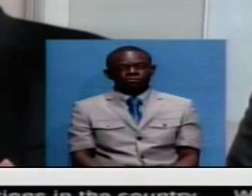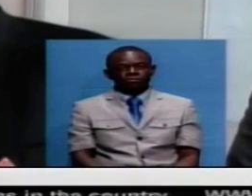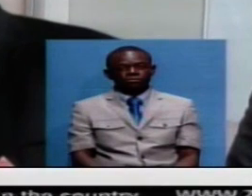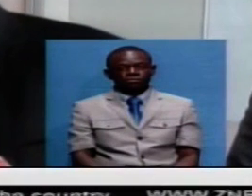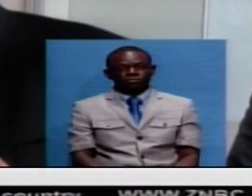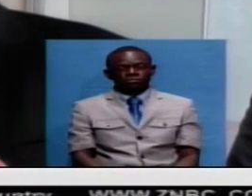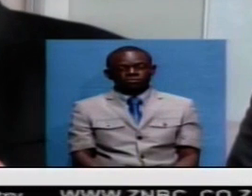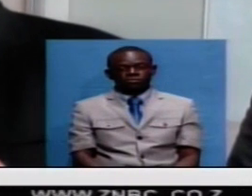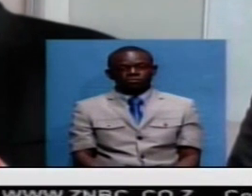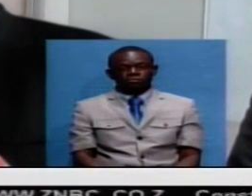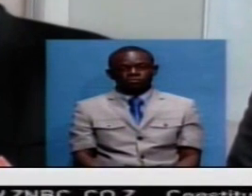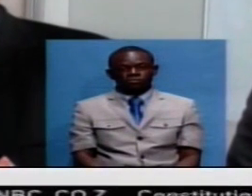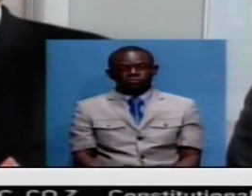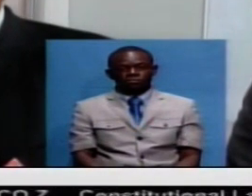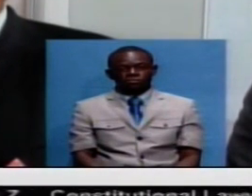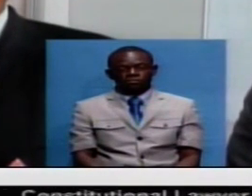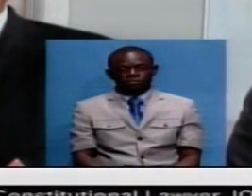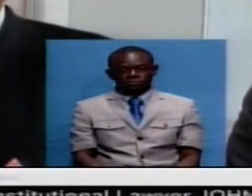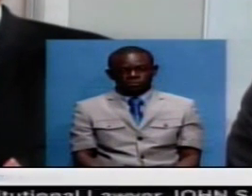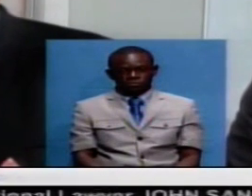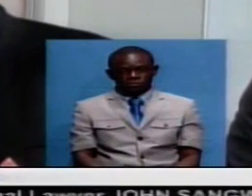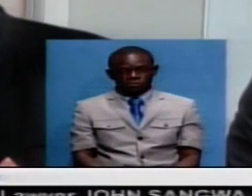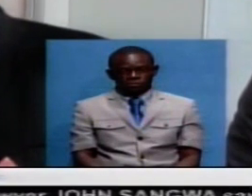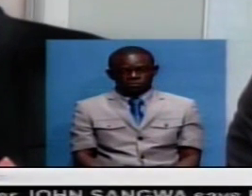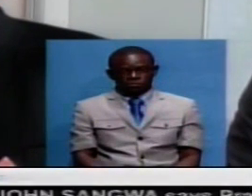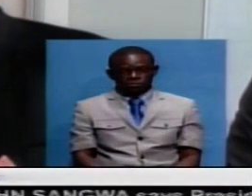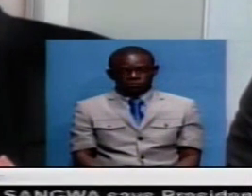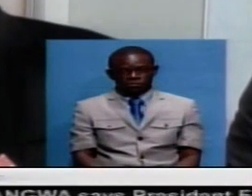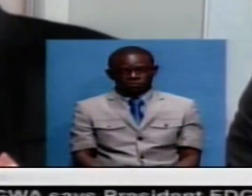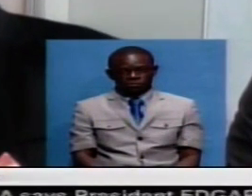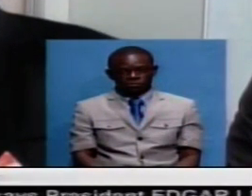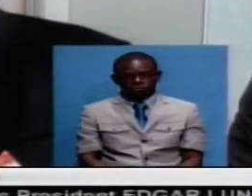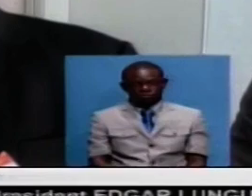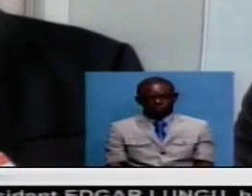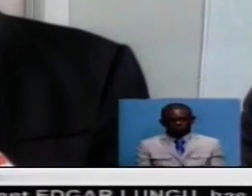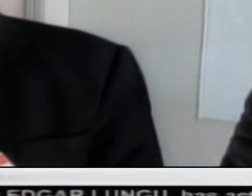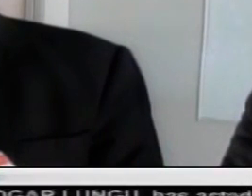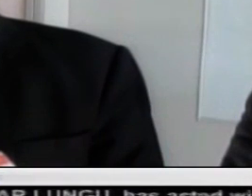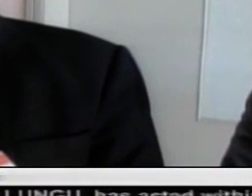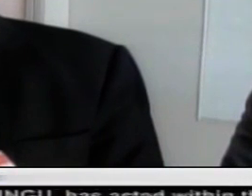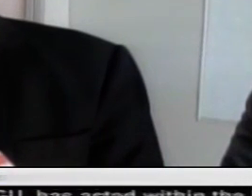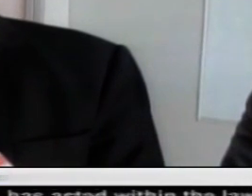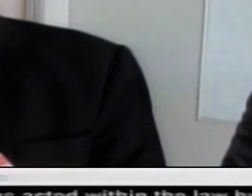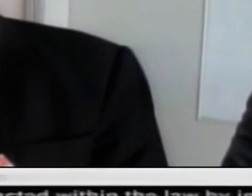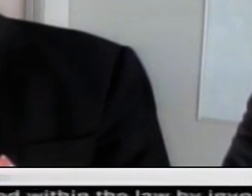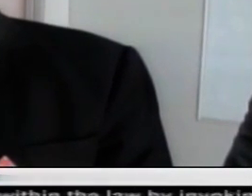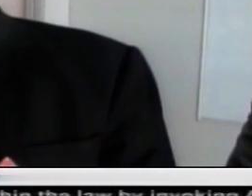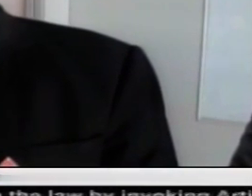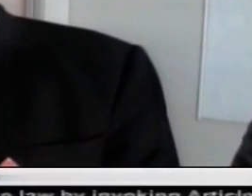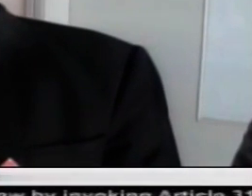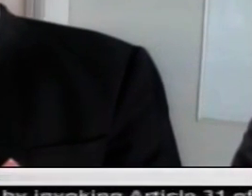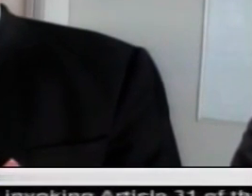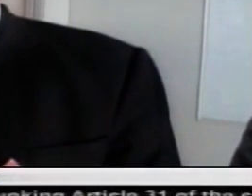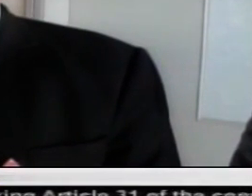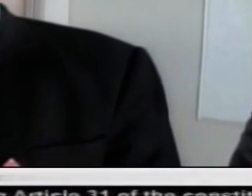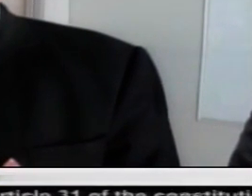the cooperations, once these are done through government processes, then we can be able to cooperate with our colleagues